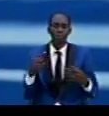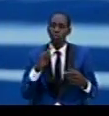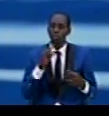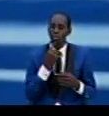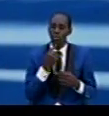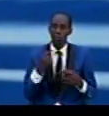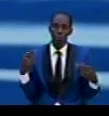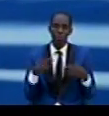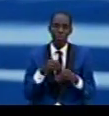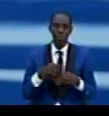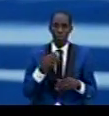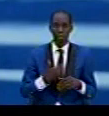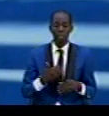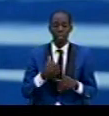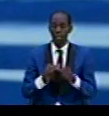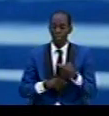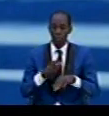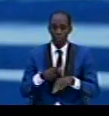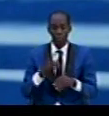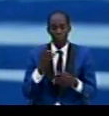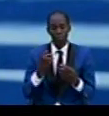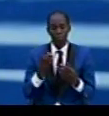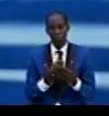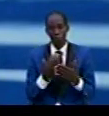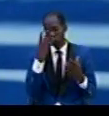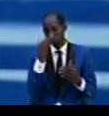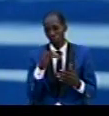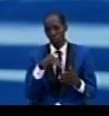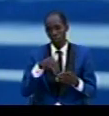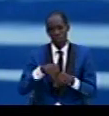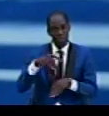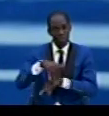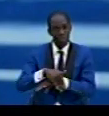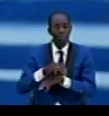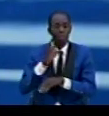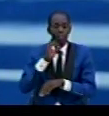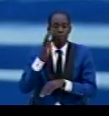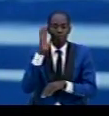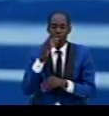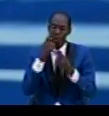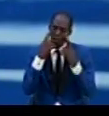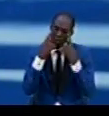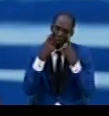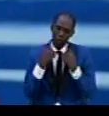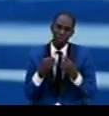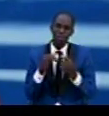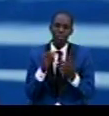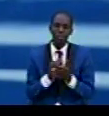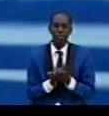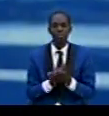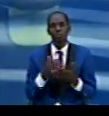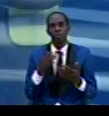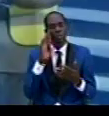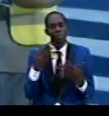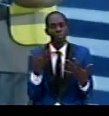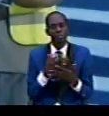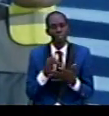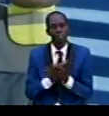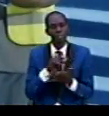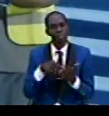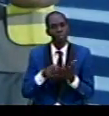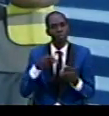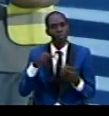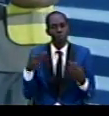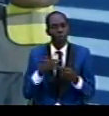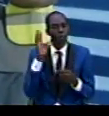I will need to cry. I will need to cry seriously that this thing will start again. And it will be paining me. In fact, so there